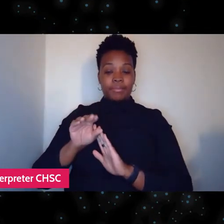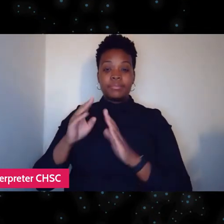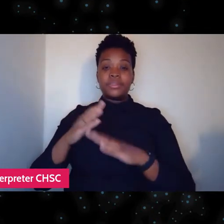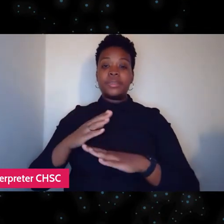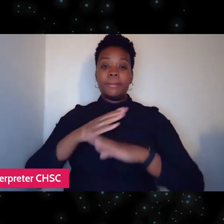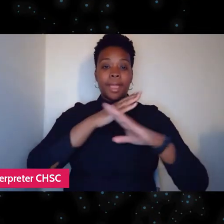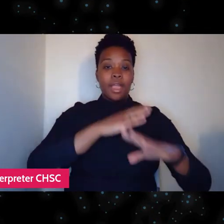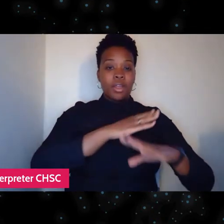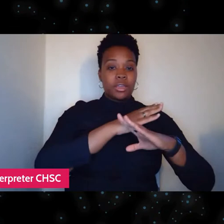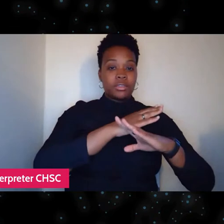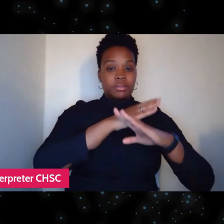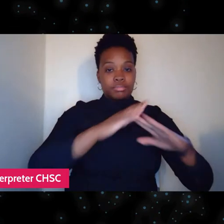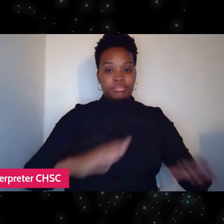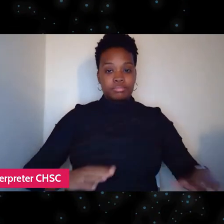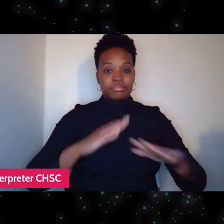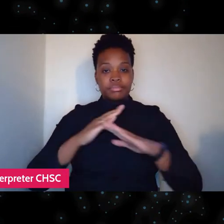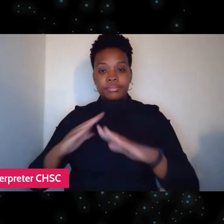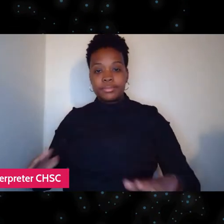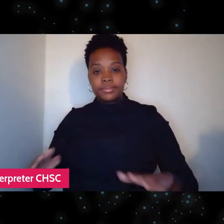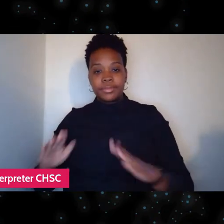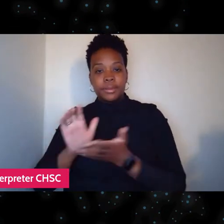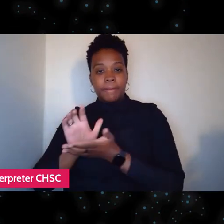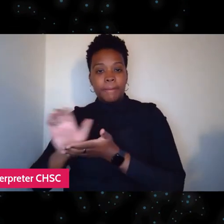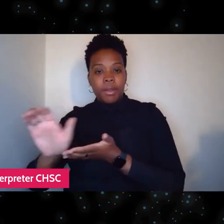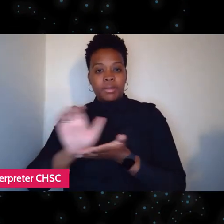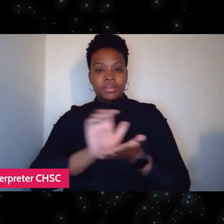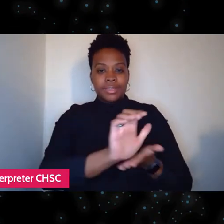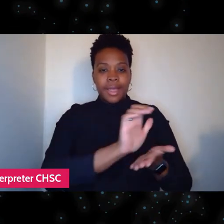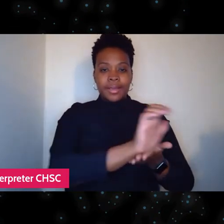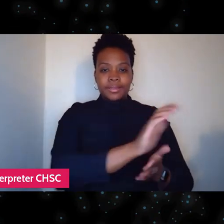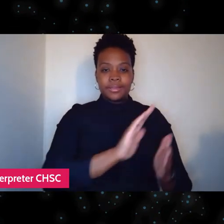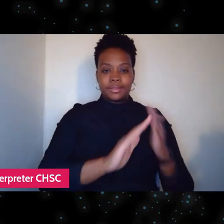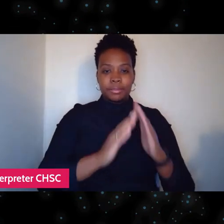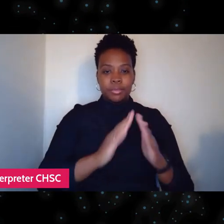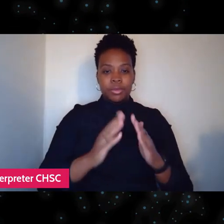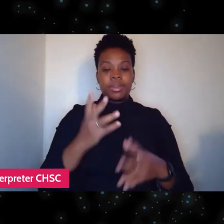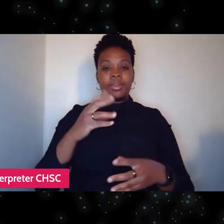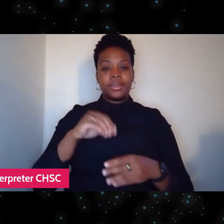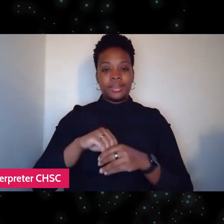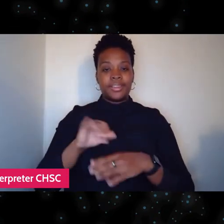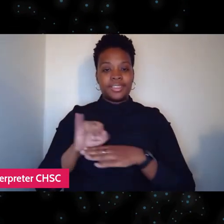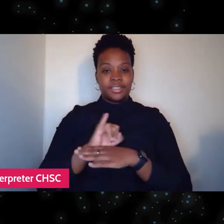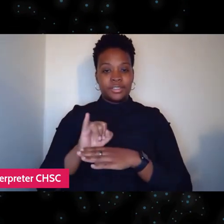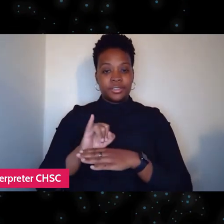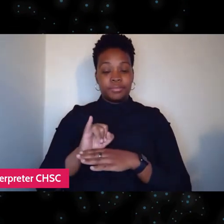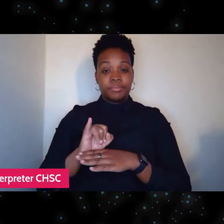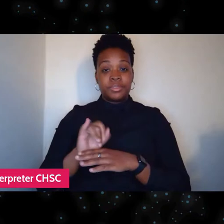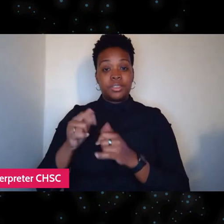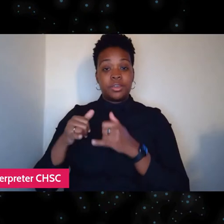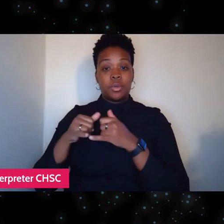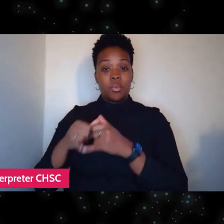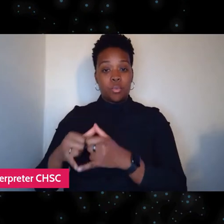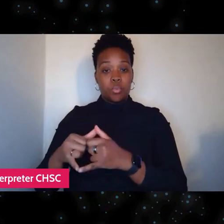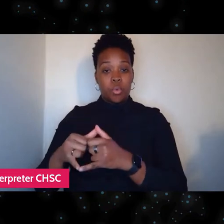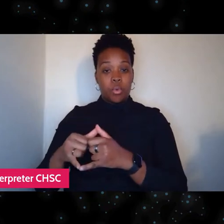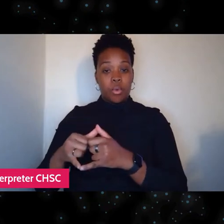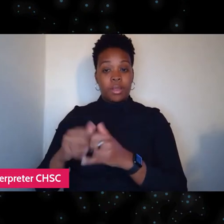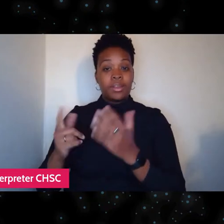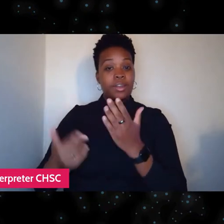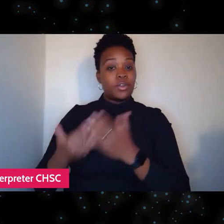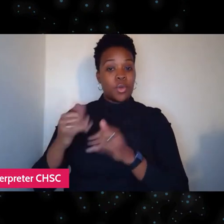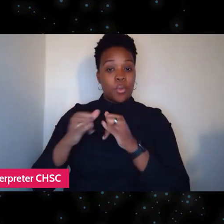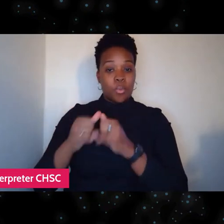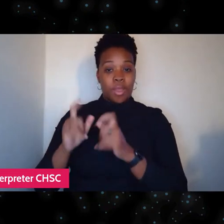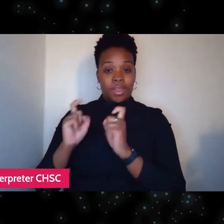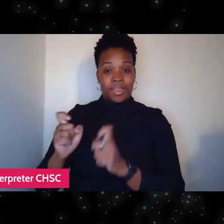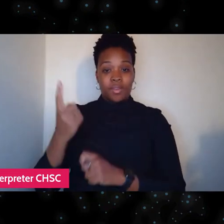by marginalized communities within the film industry. The Groundbreaker Award, sponsored by Cover My Meds, is our newest award presented